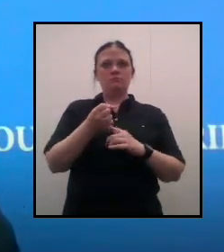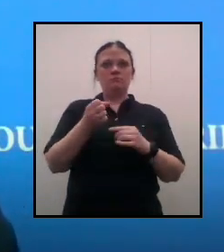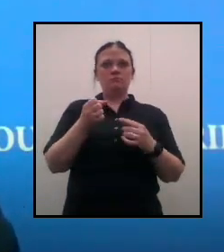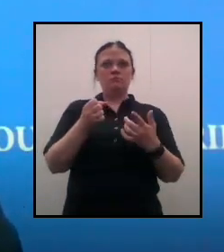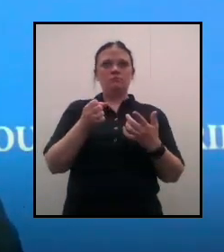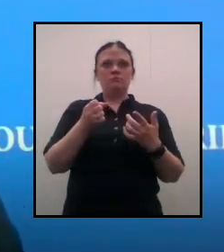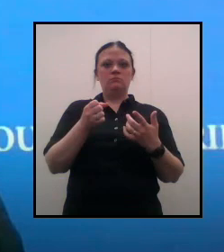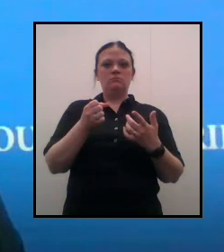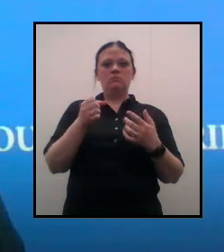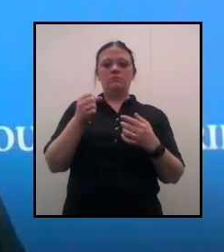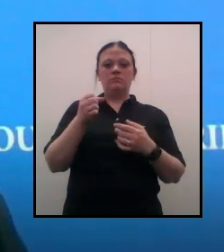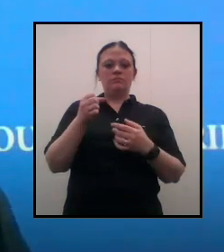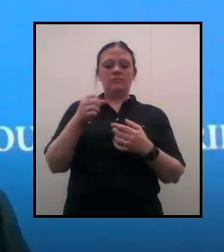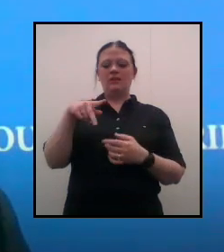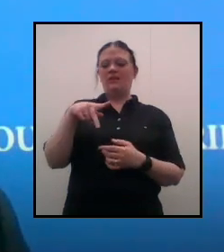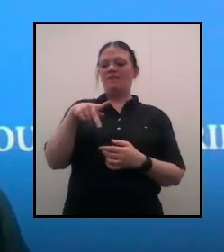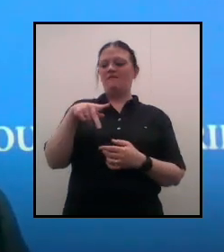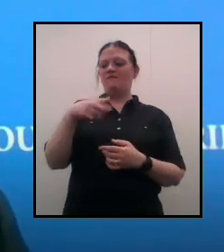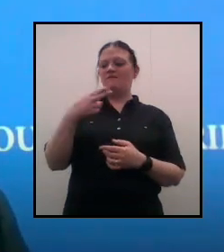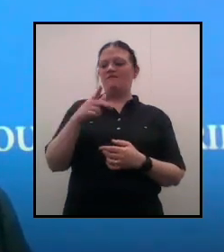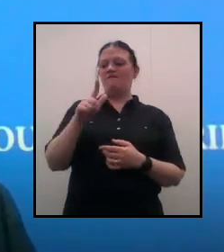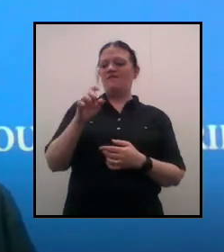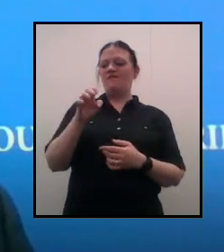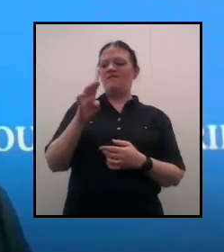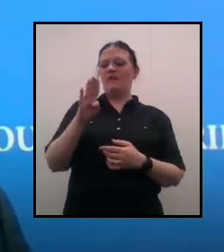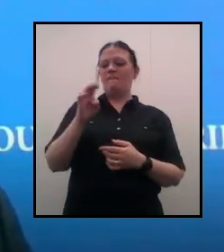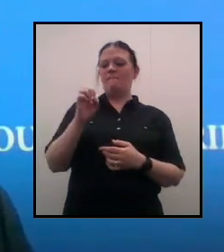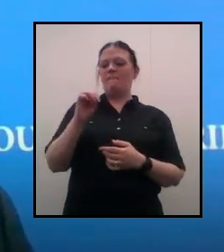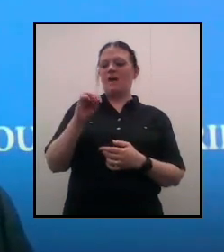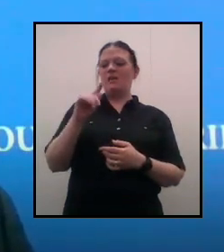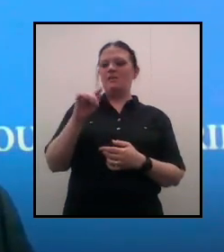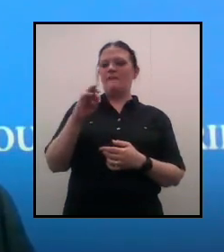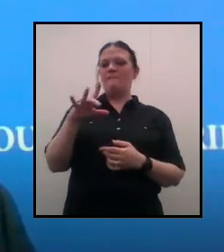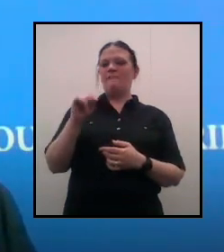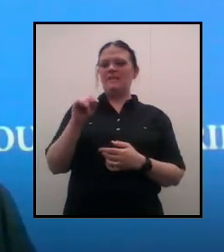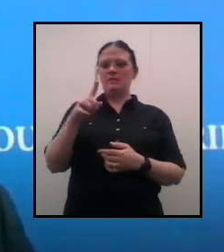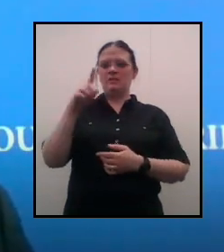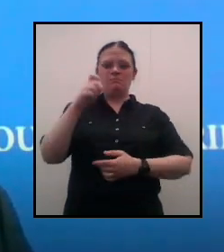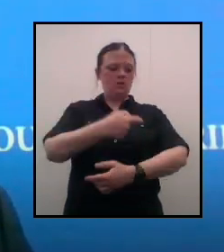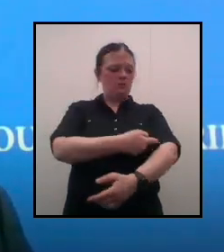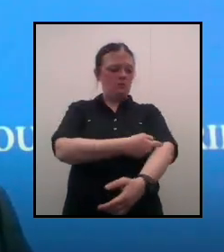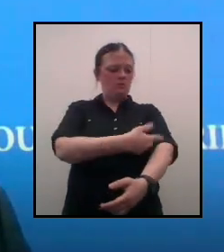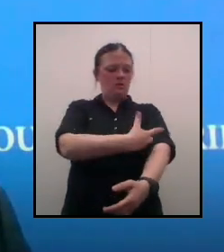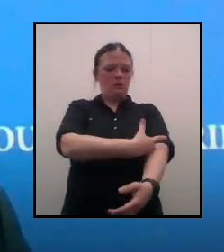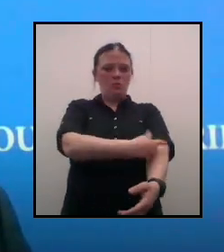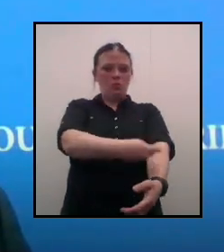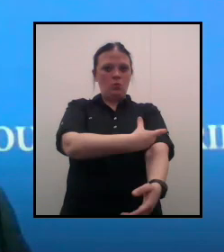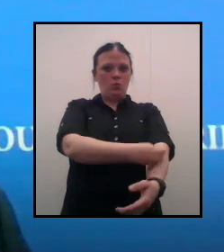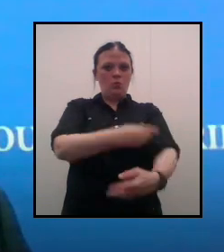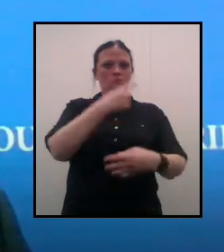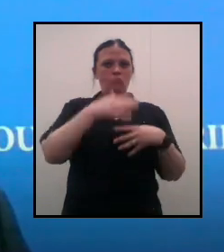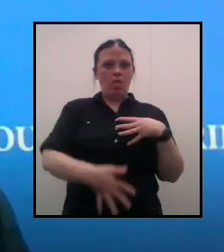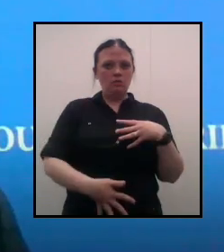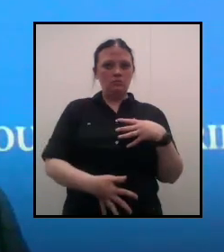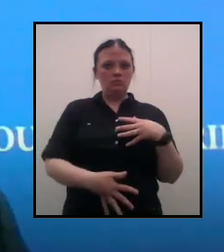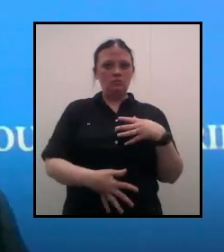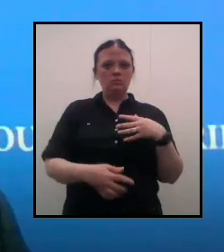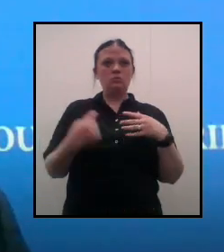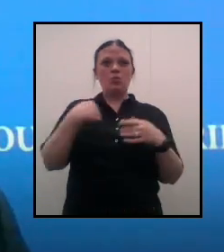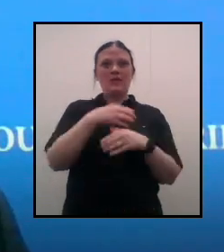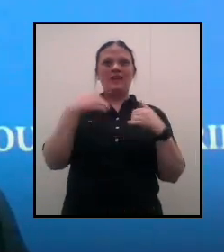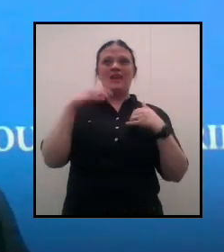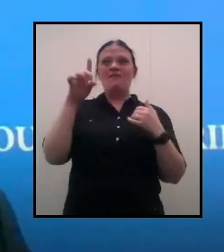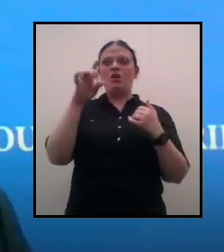the phlebotomist goes in there, puts the needle in your arm and withdraws the blood. So we actually have 100,000